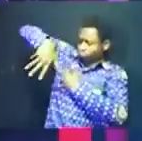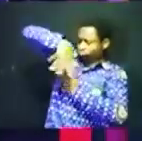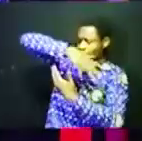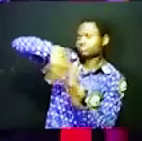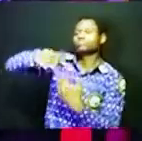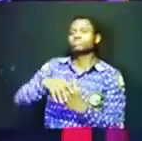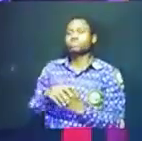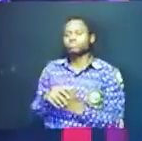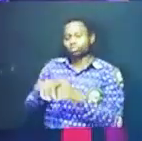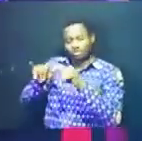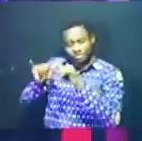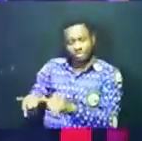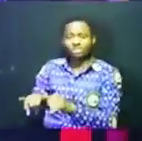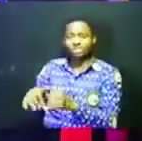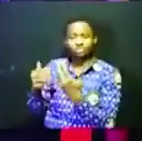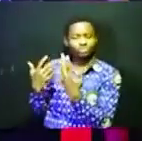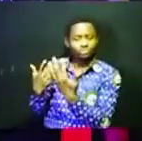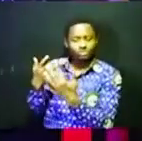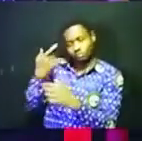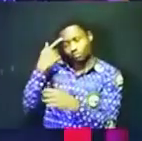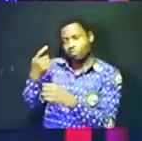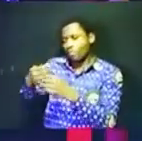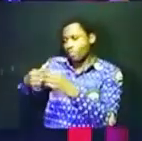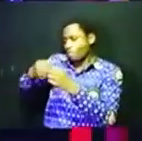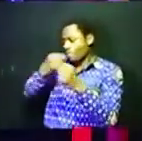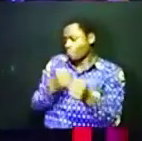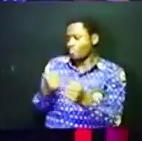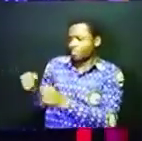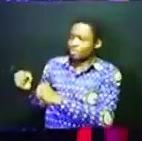See, from